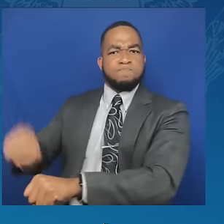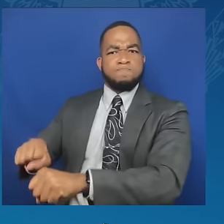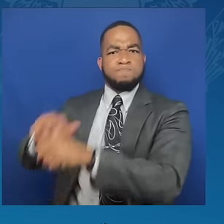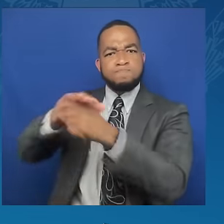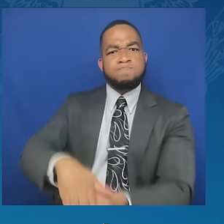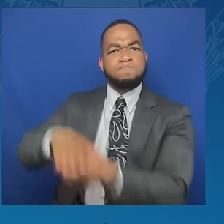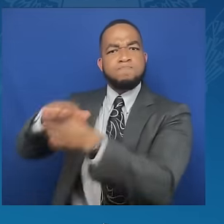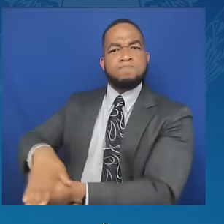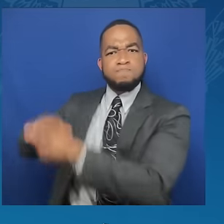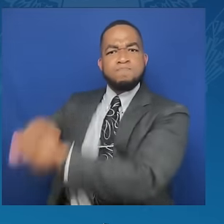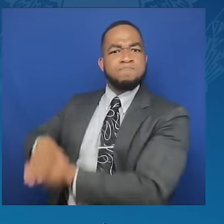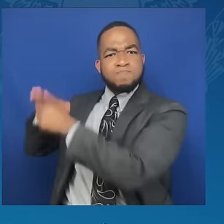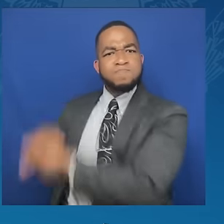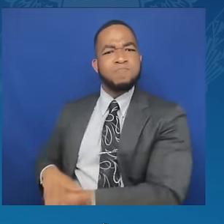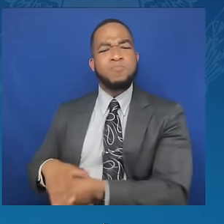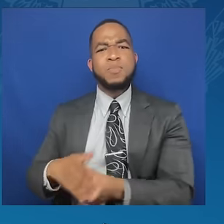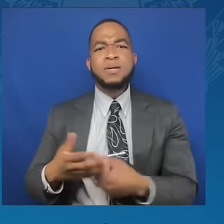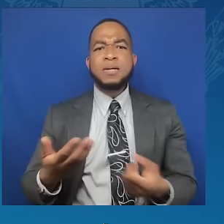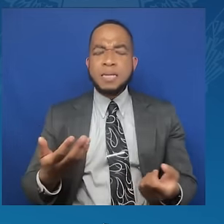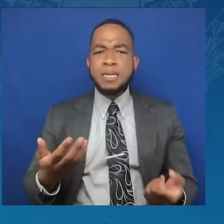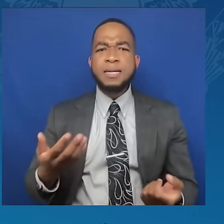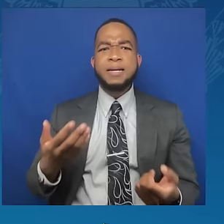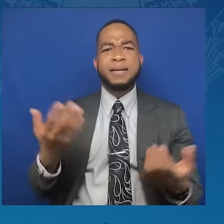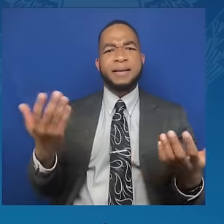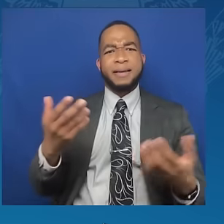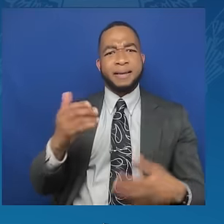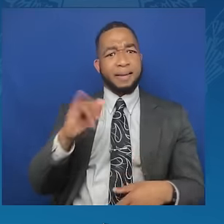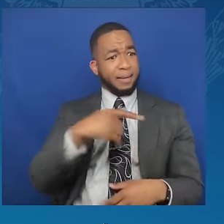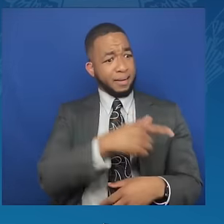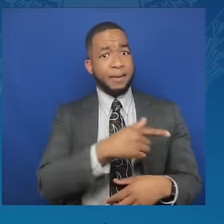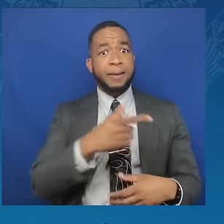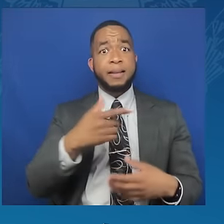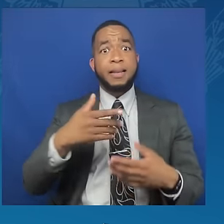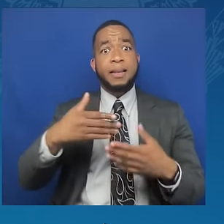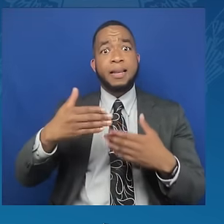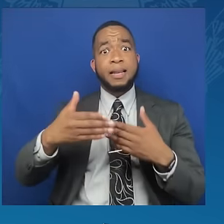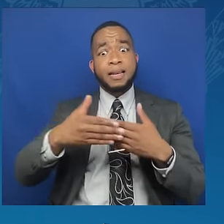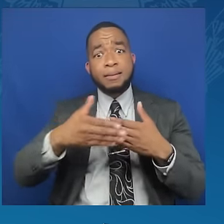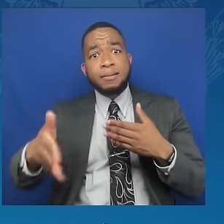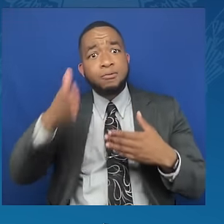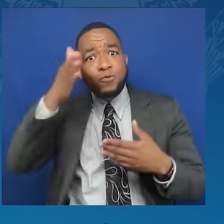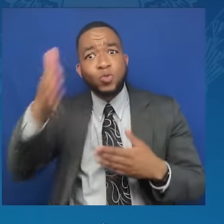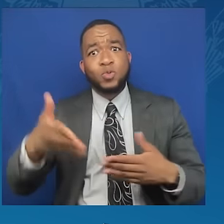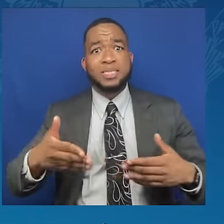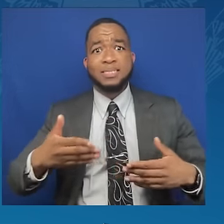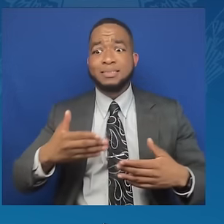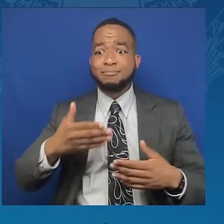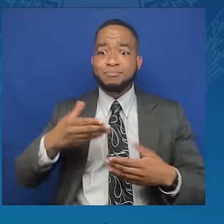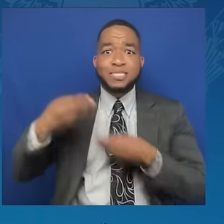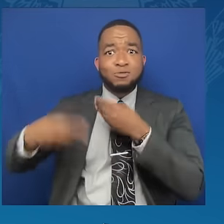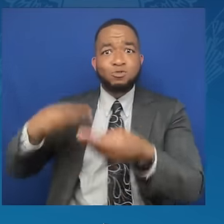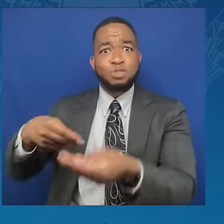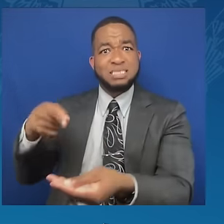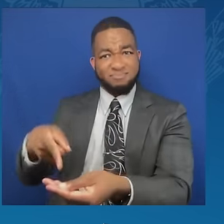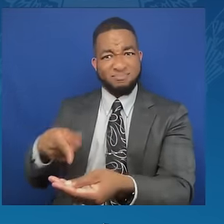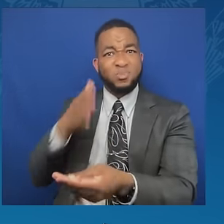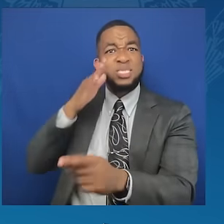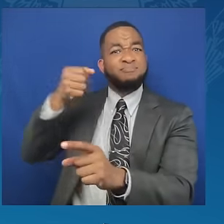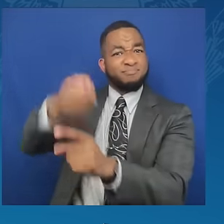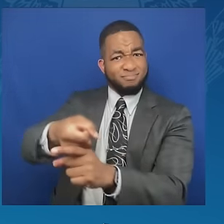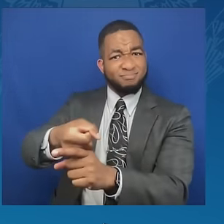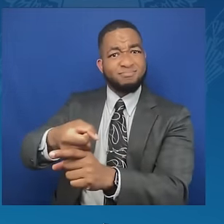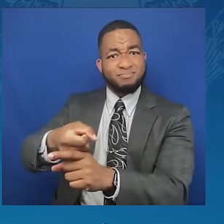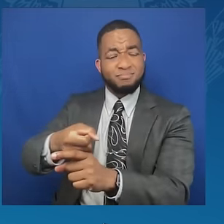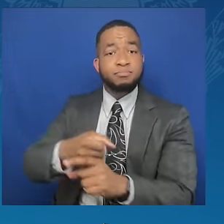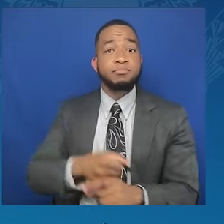last fall, 15,000 young leaders joined me during my Fight for Our Freedoms College tour. And for them, these